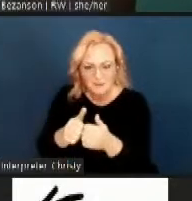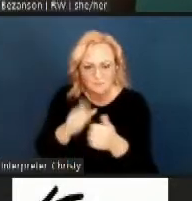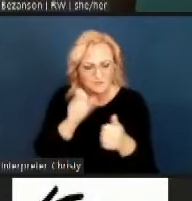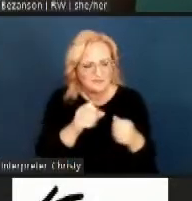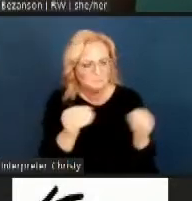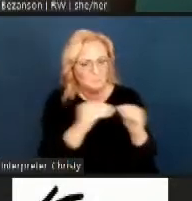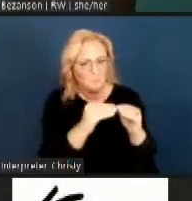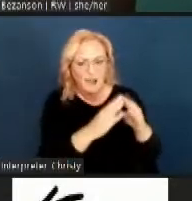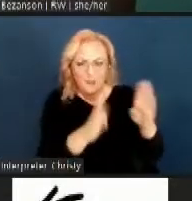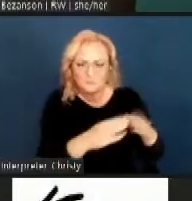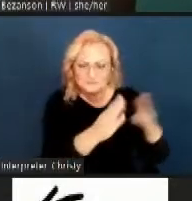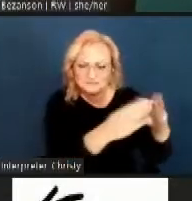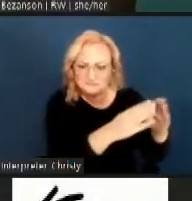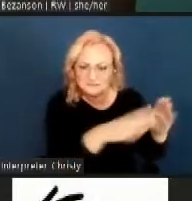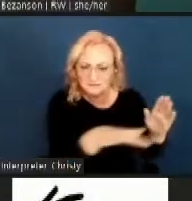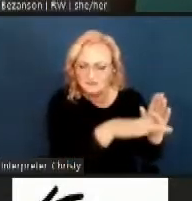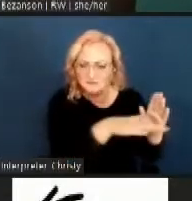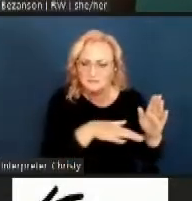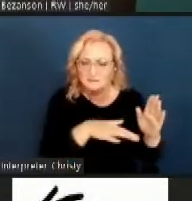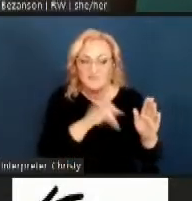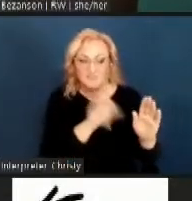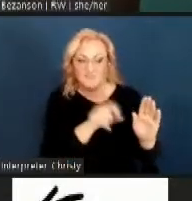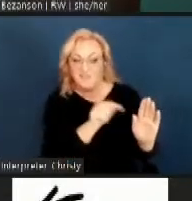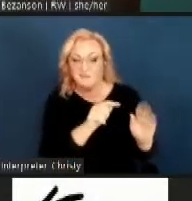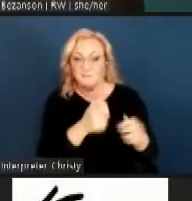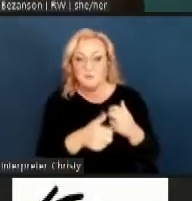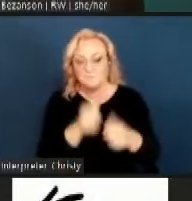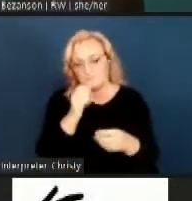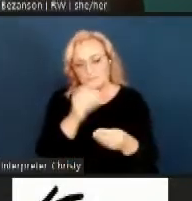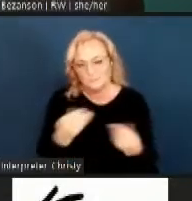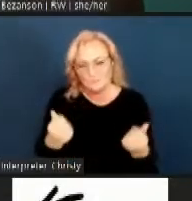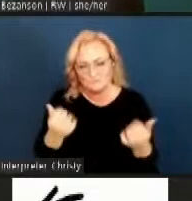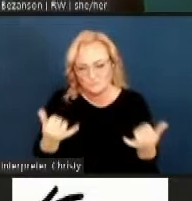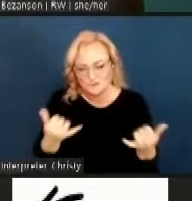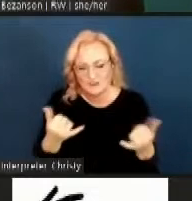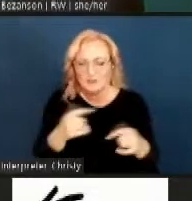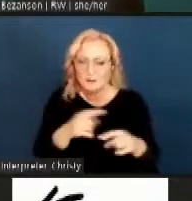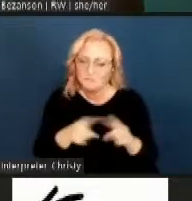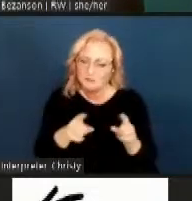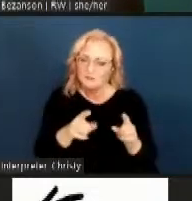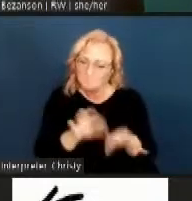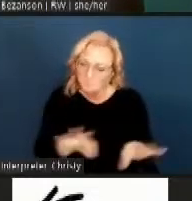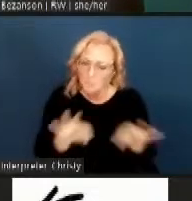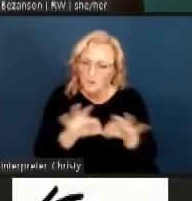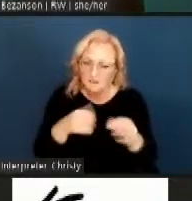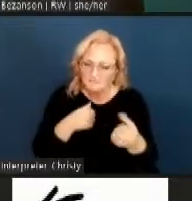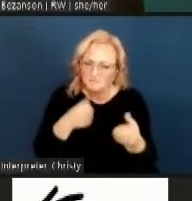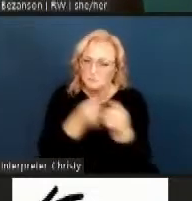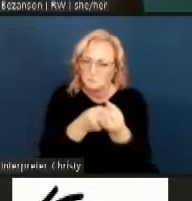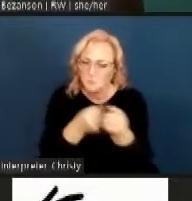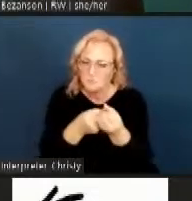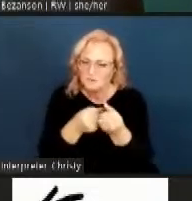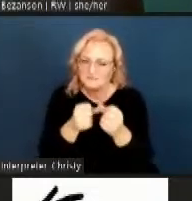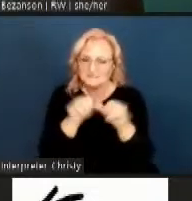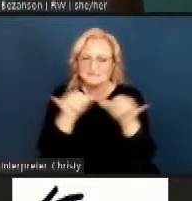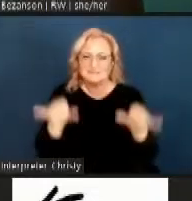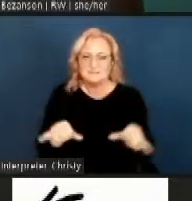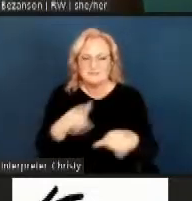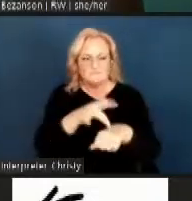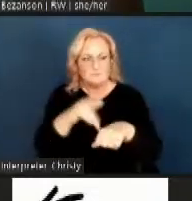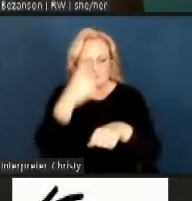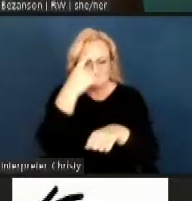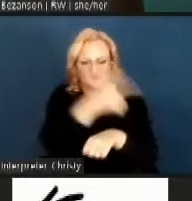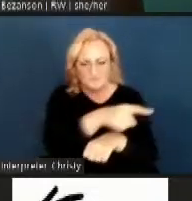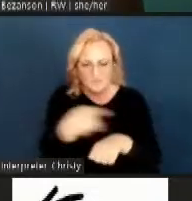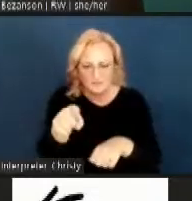to solve that particular problem today. But we also have to have these support systems available to people, and it's connected to